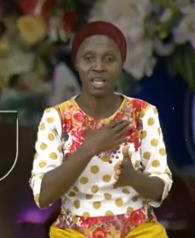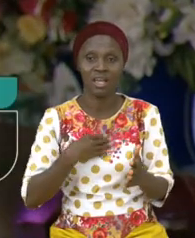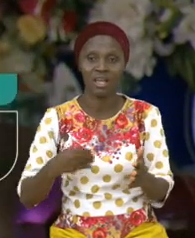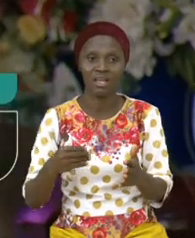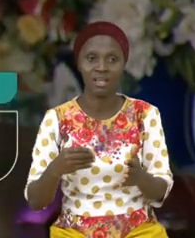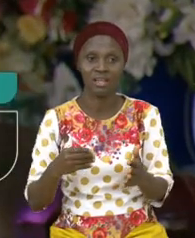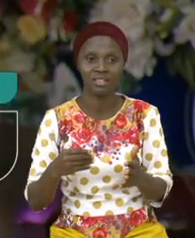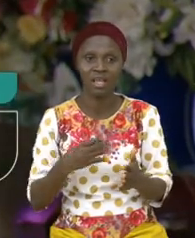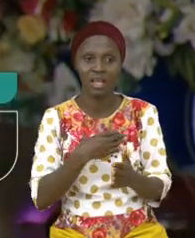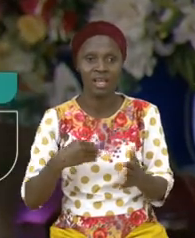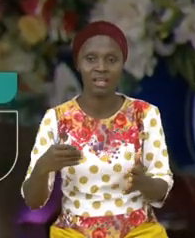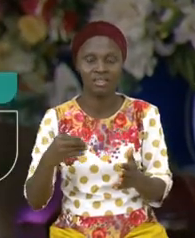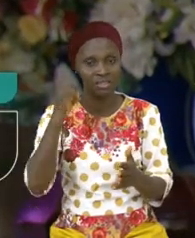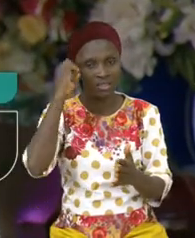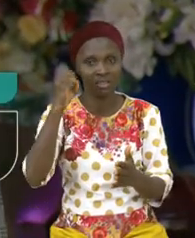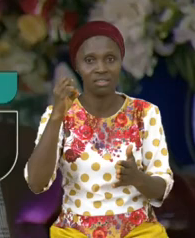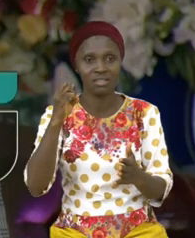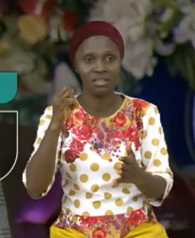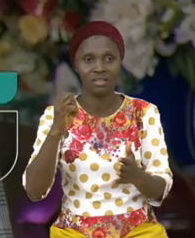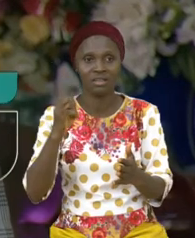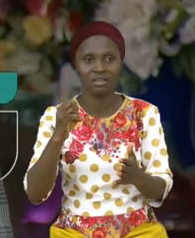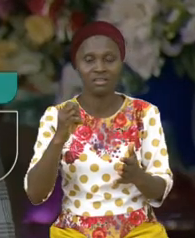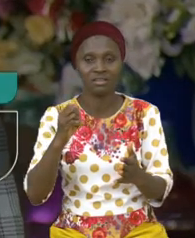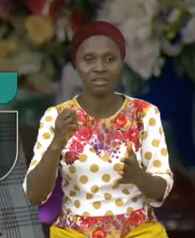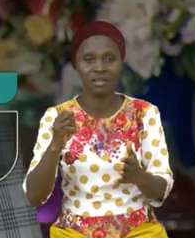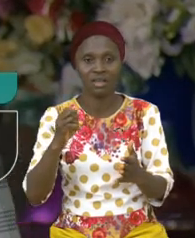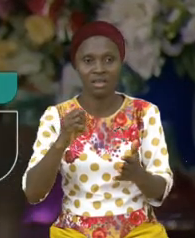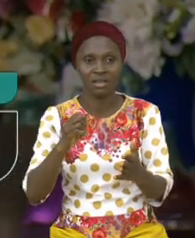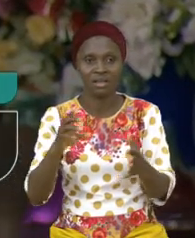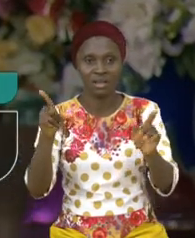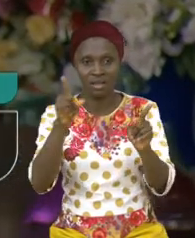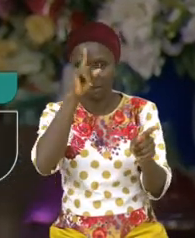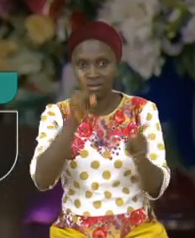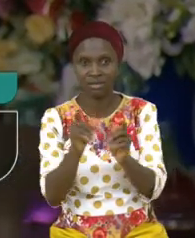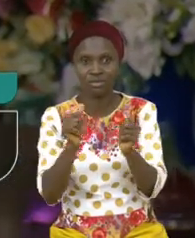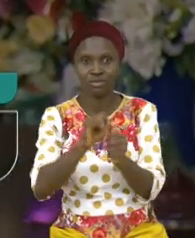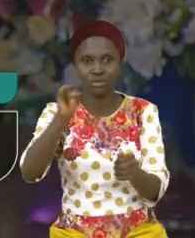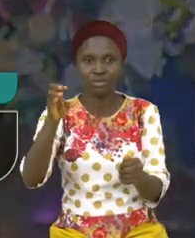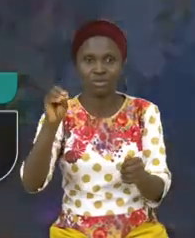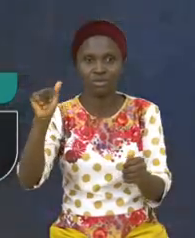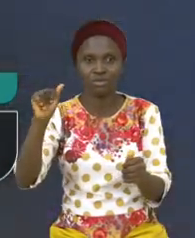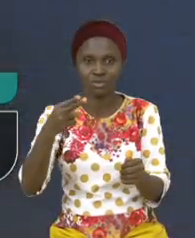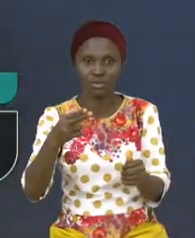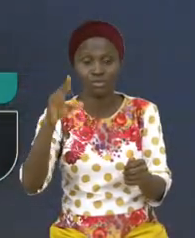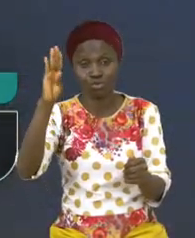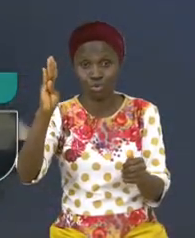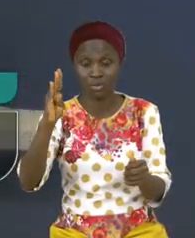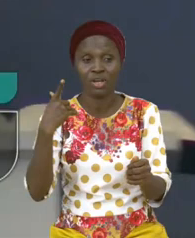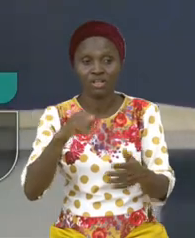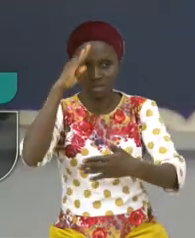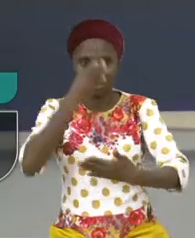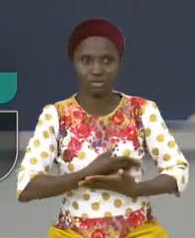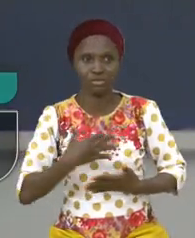with Joab, the son of Zeruiah. You know, if you're going to